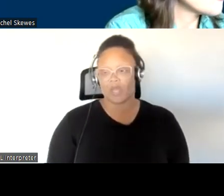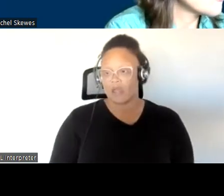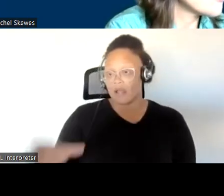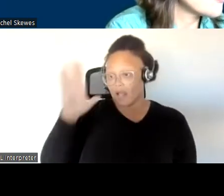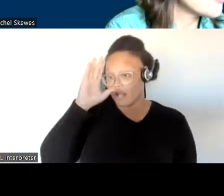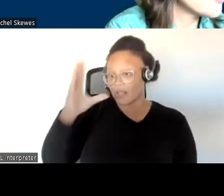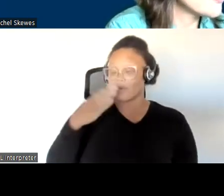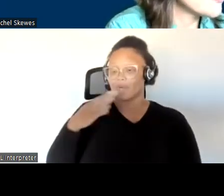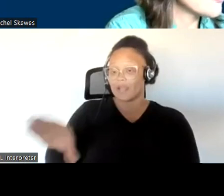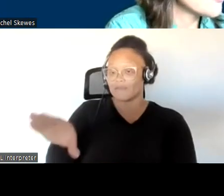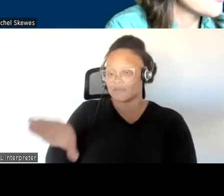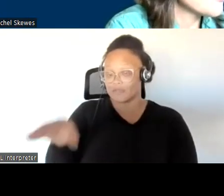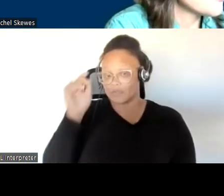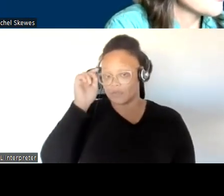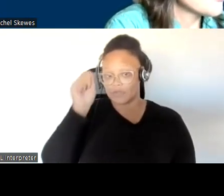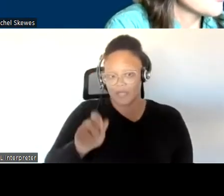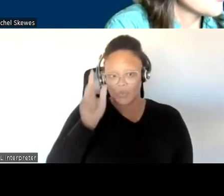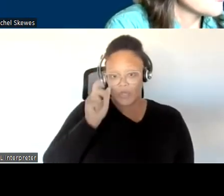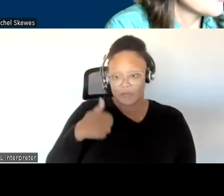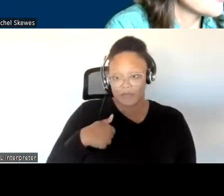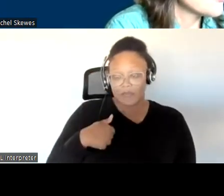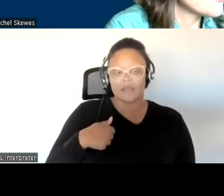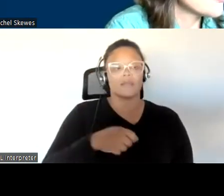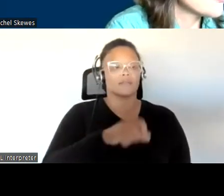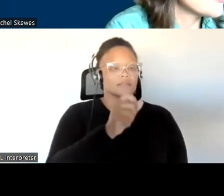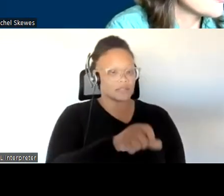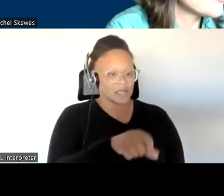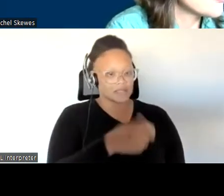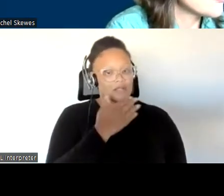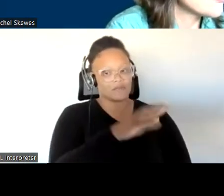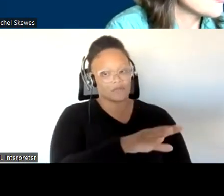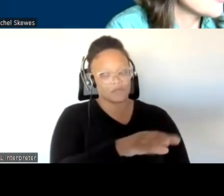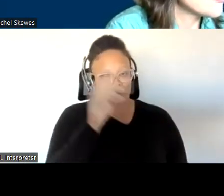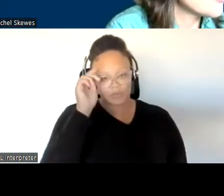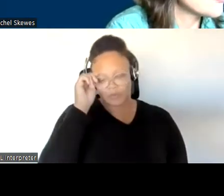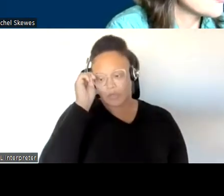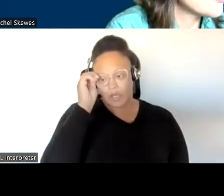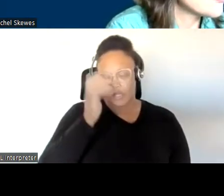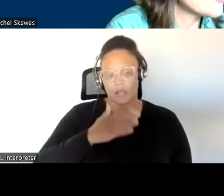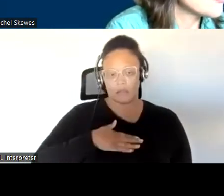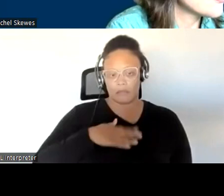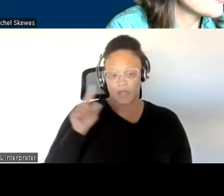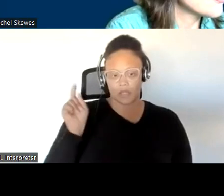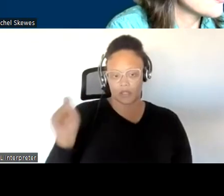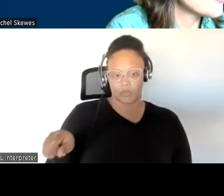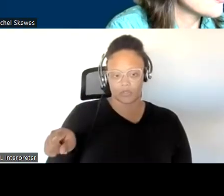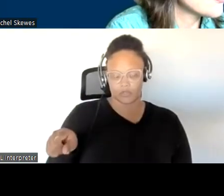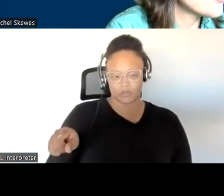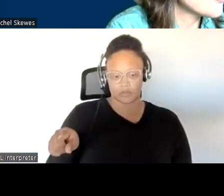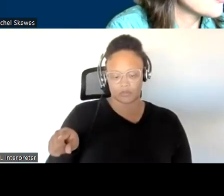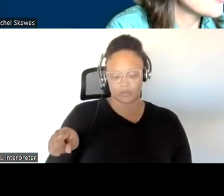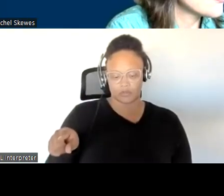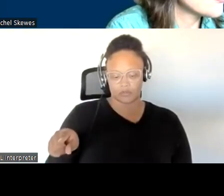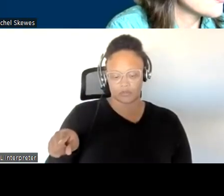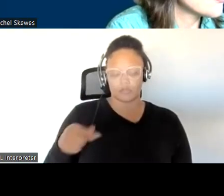¿Me Buenas escucha? tardes. Sí, buenas tardes. Mira, mi pregunta es que estoy sirviendo yo a 2 condados porque estoy en medio de